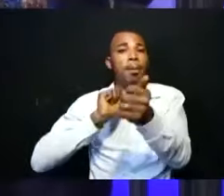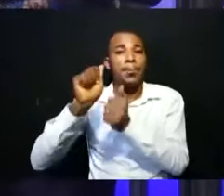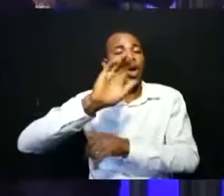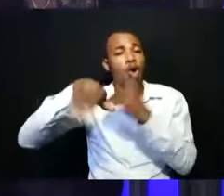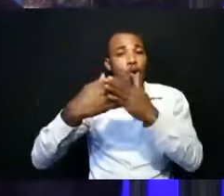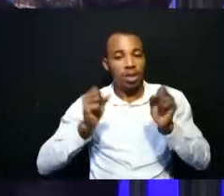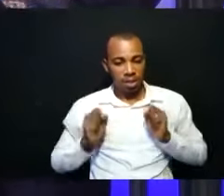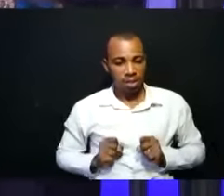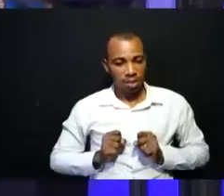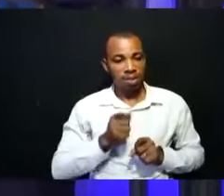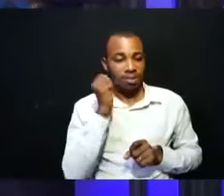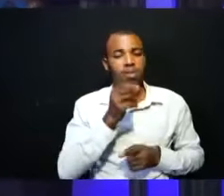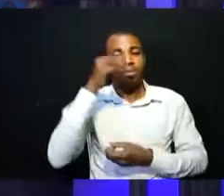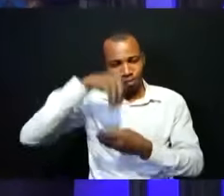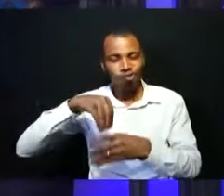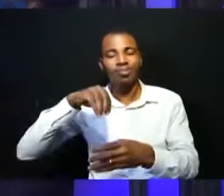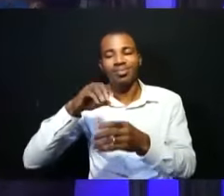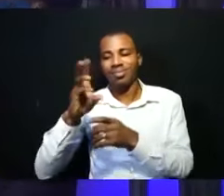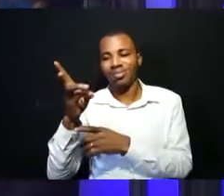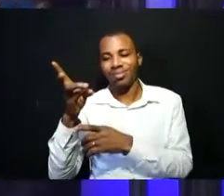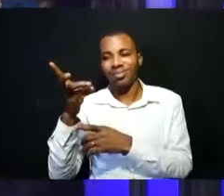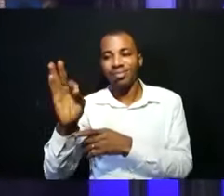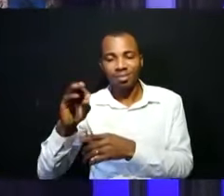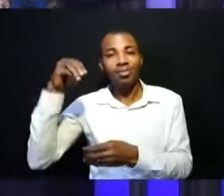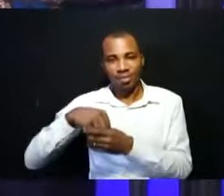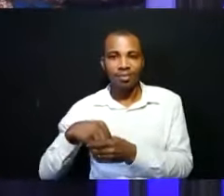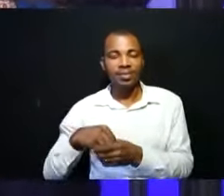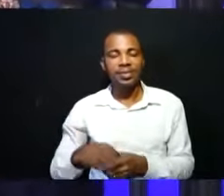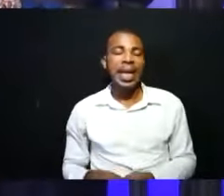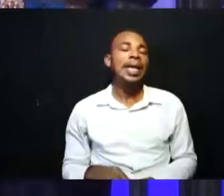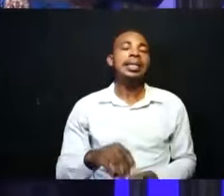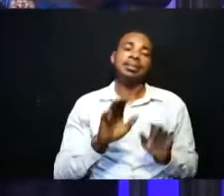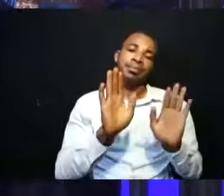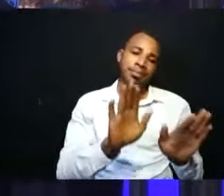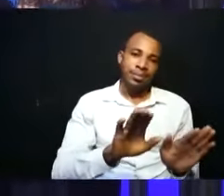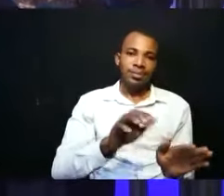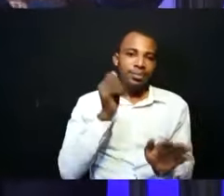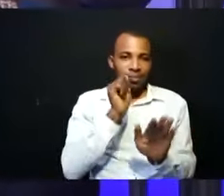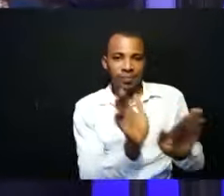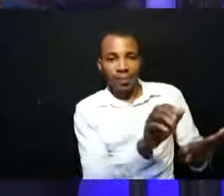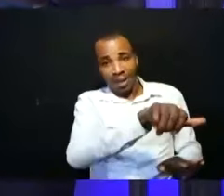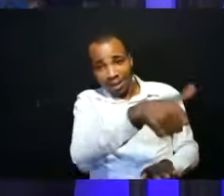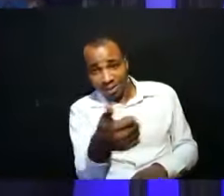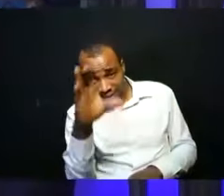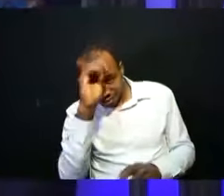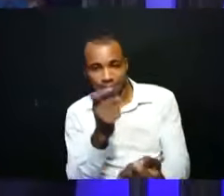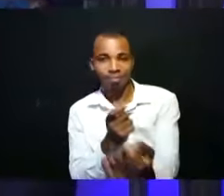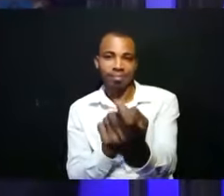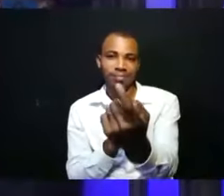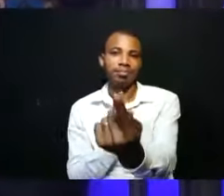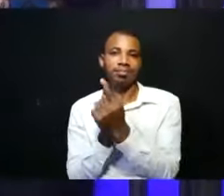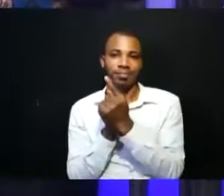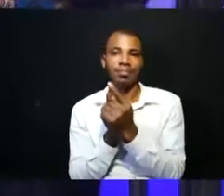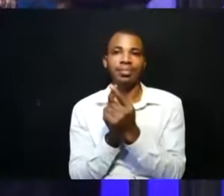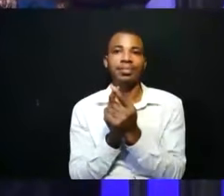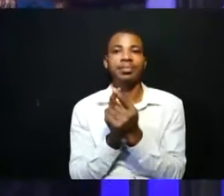na oka won. Now, and this young man too came to my house. Now, he says that he's